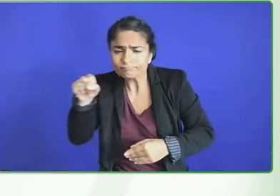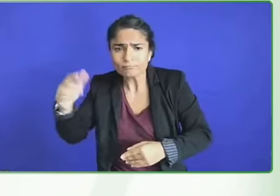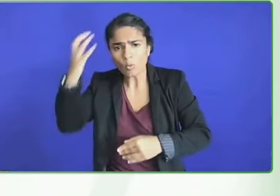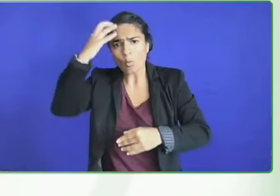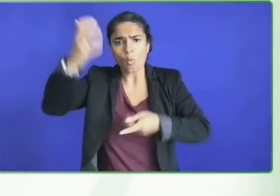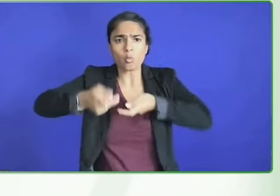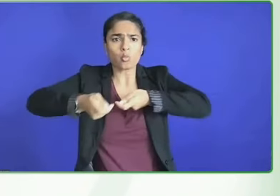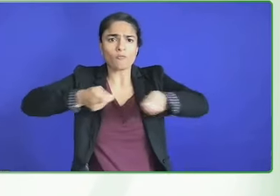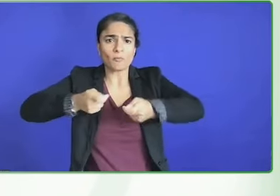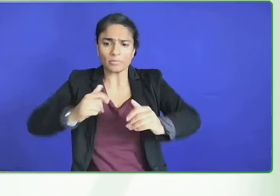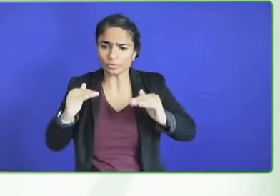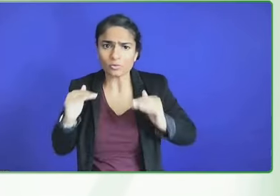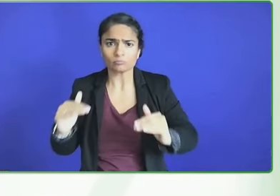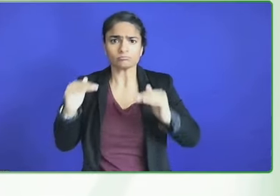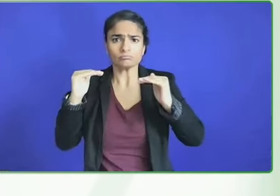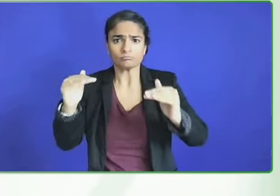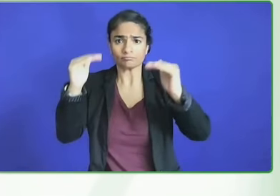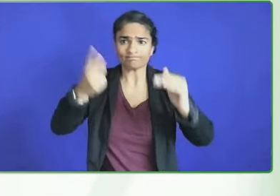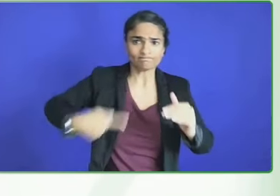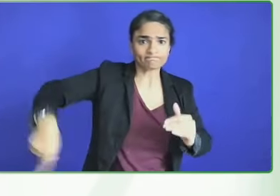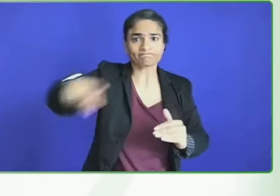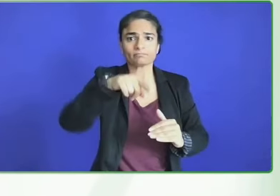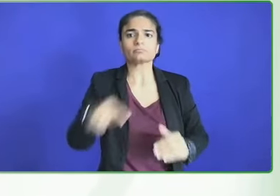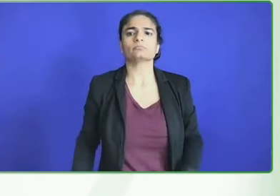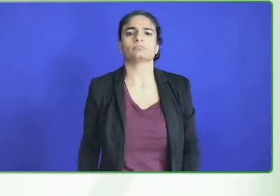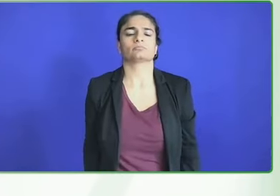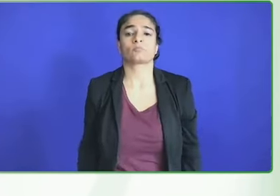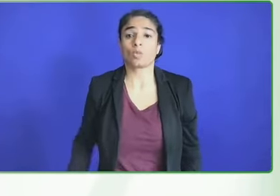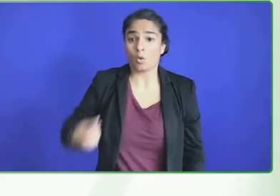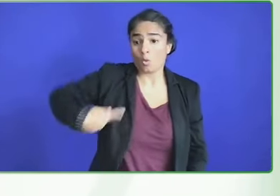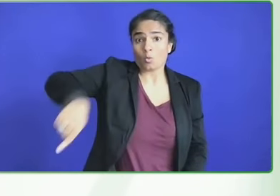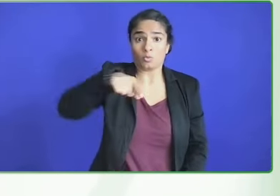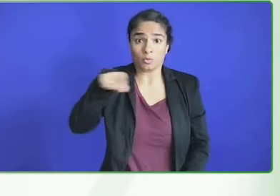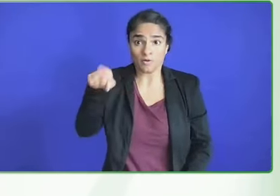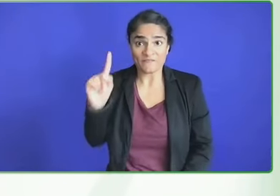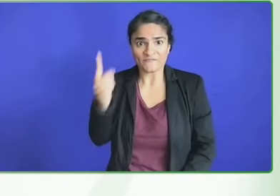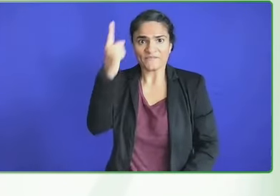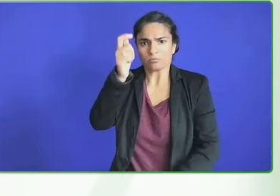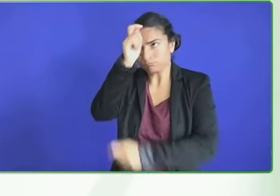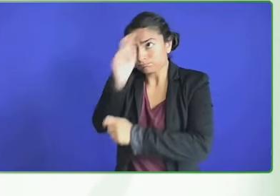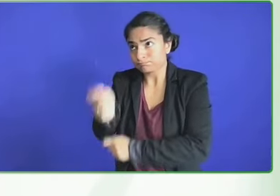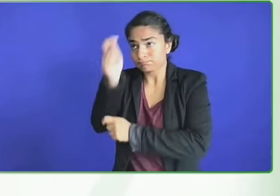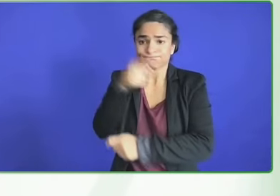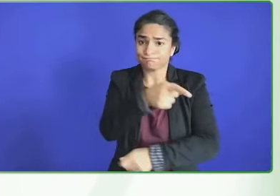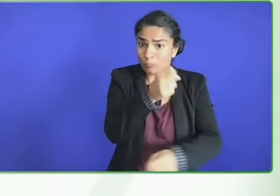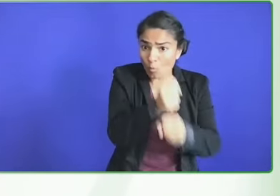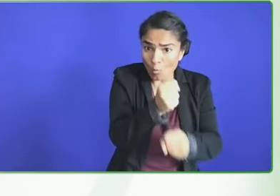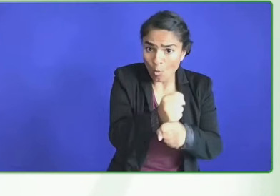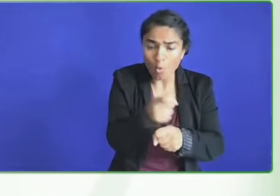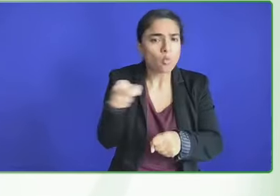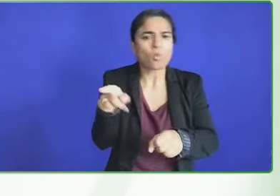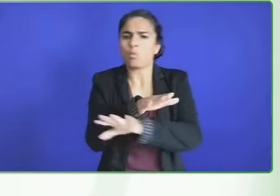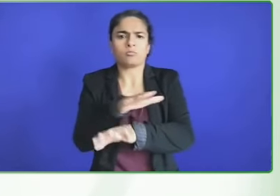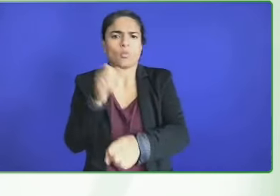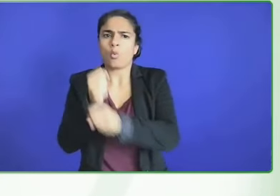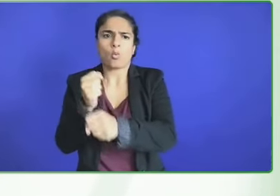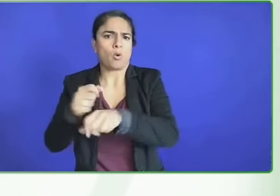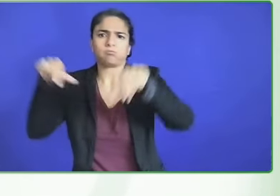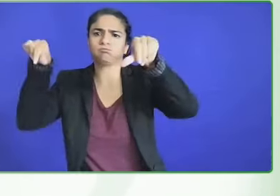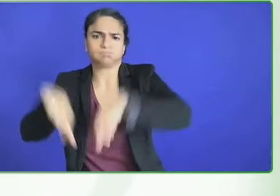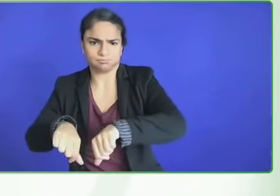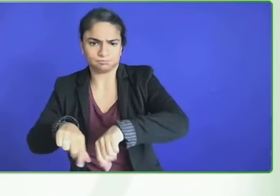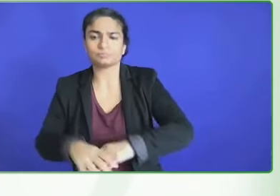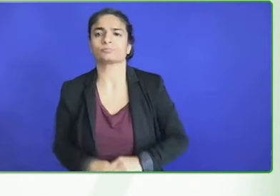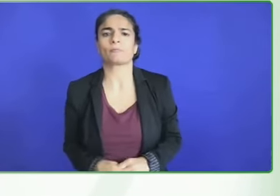successfully implemented. I act as an independent advisor to the Minister of Employment and Social Development, who bears responsibility for the